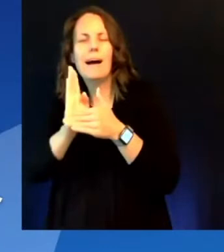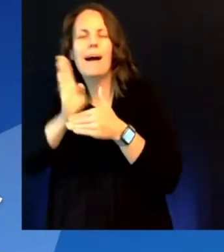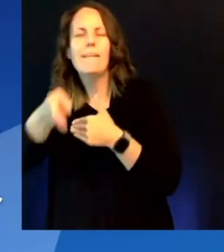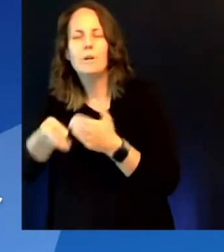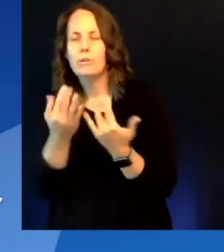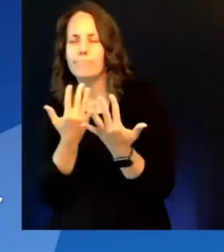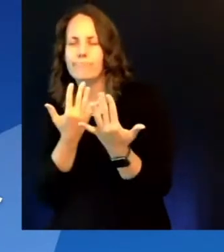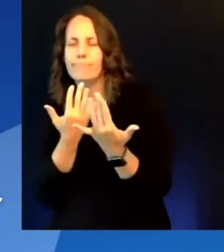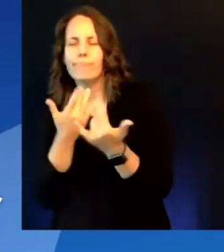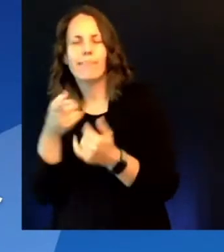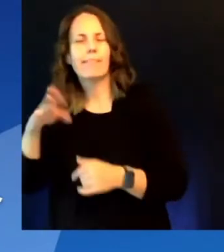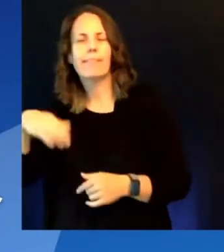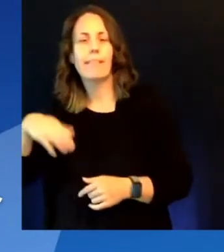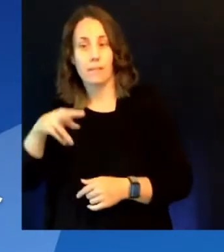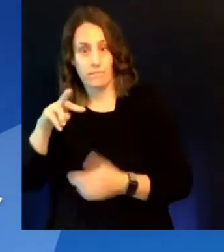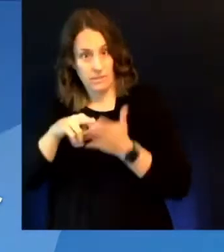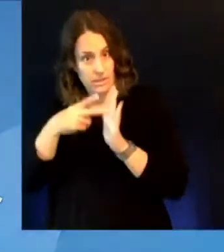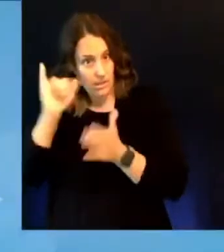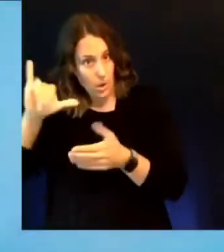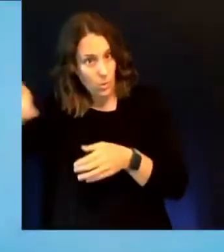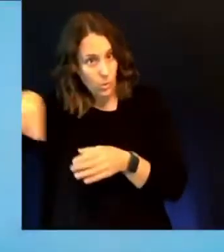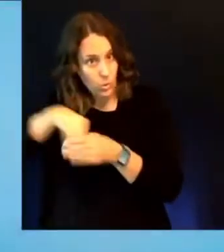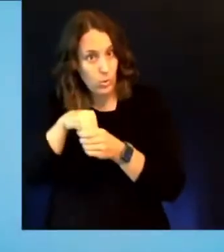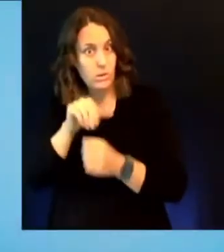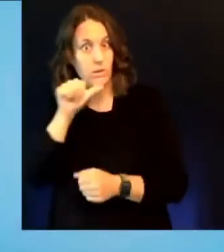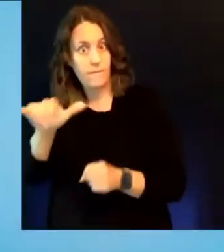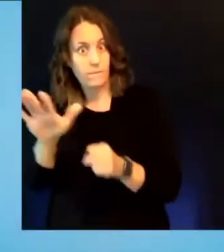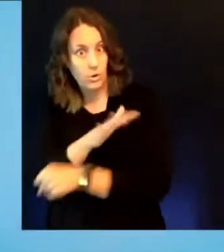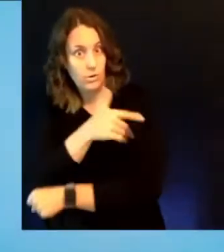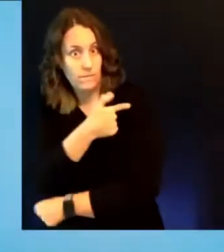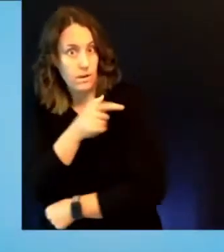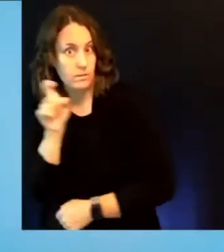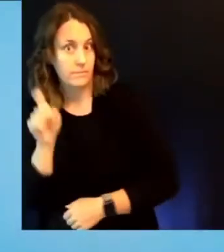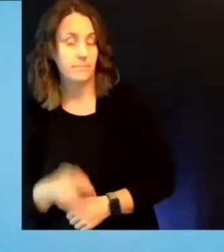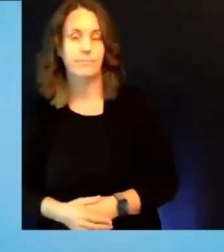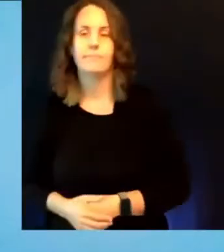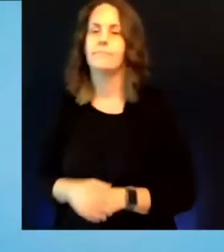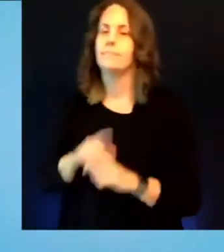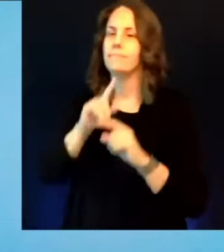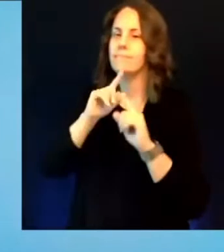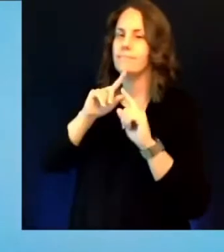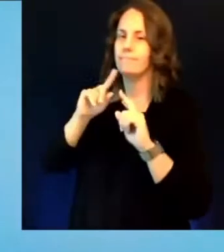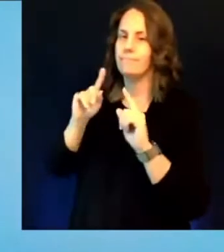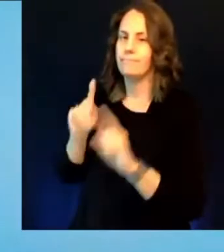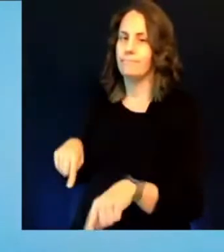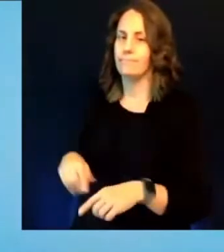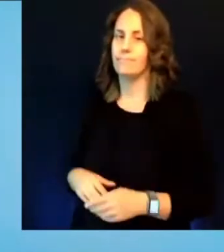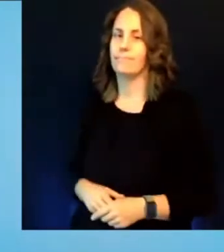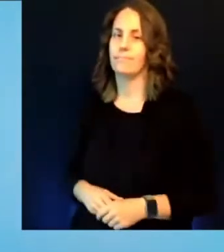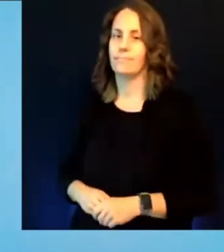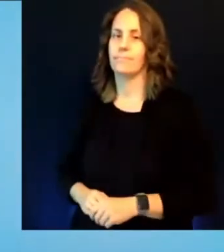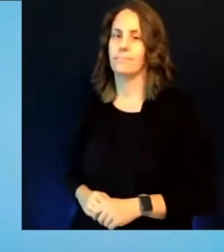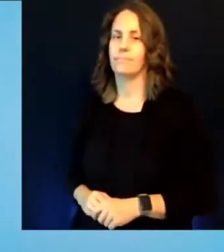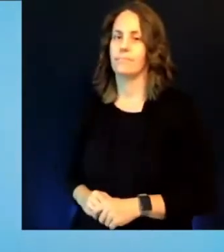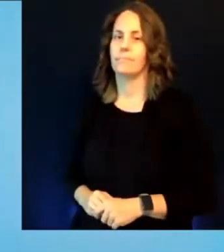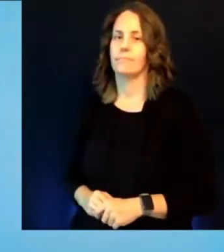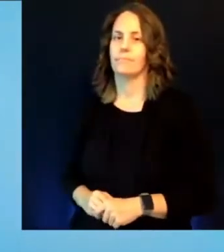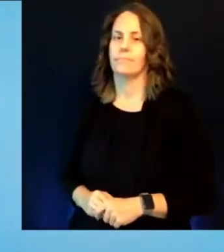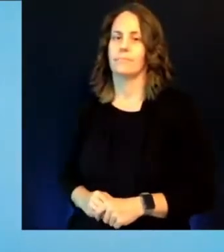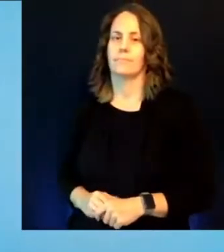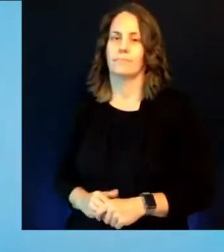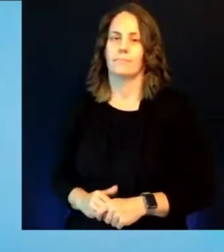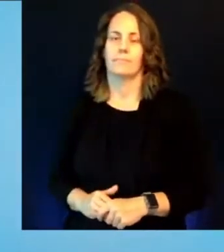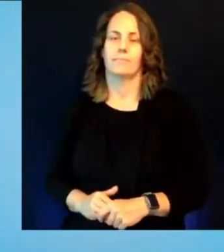Thank you. That's a great question. So for the purposes of this data, fully vaccinated people are people who have gotten